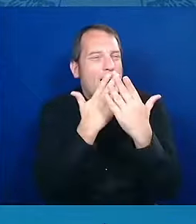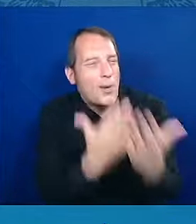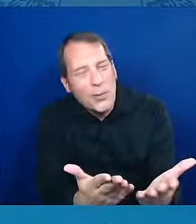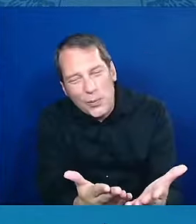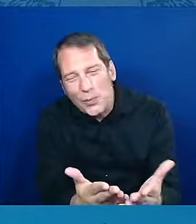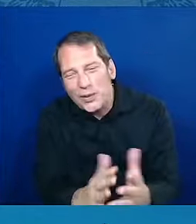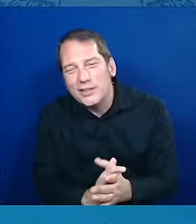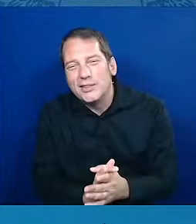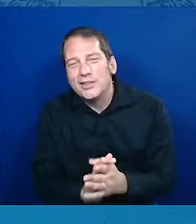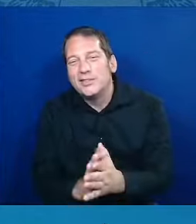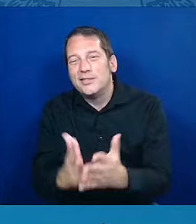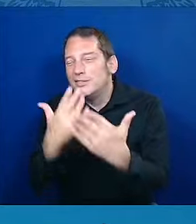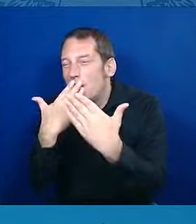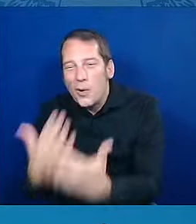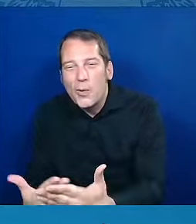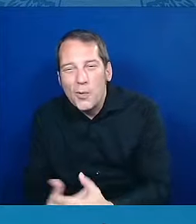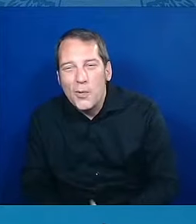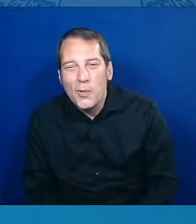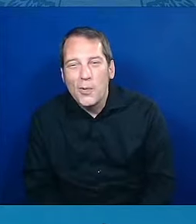I thank you.